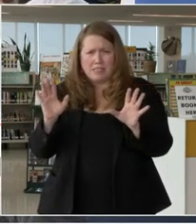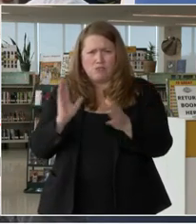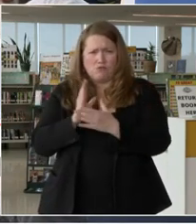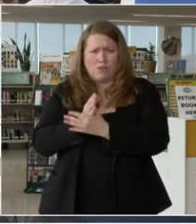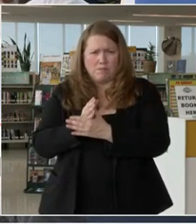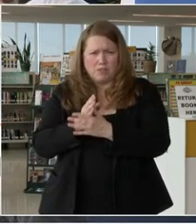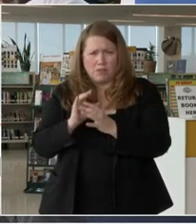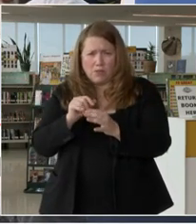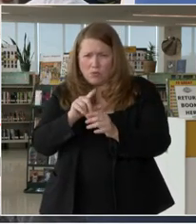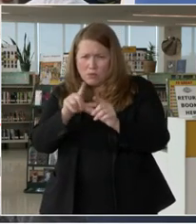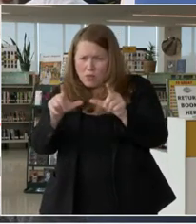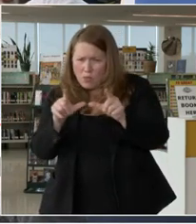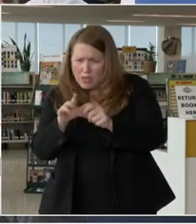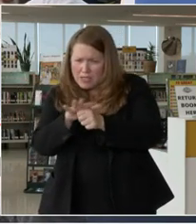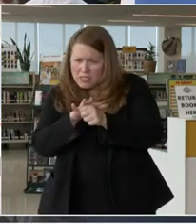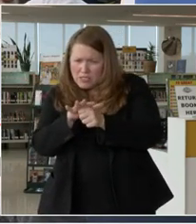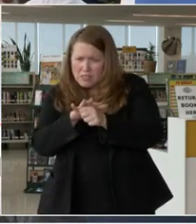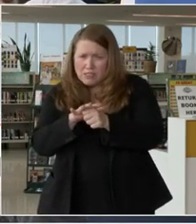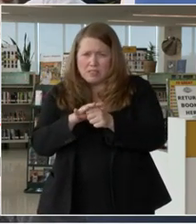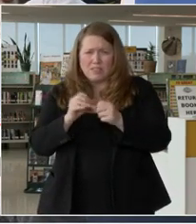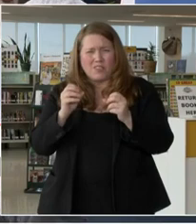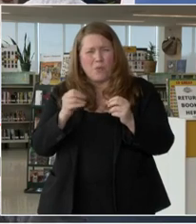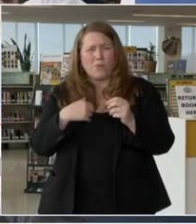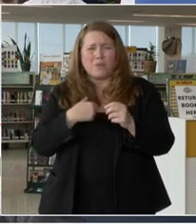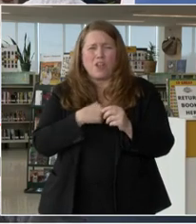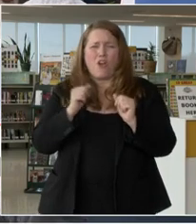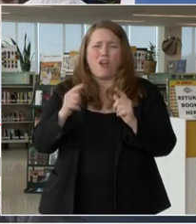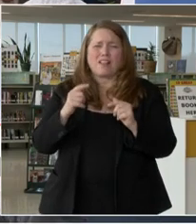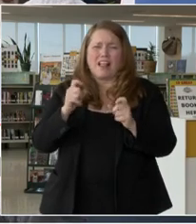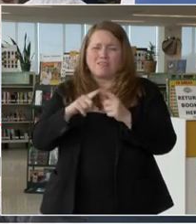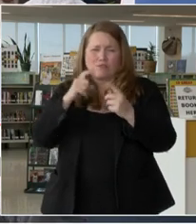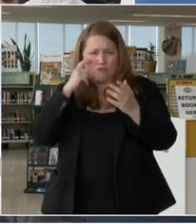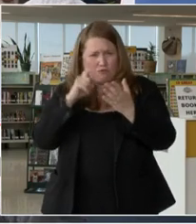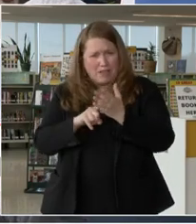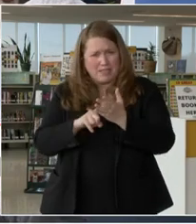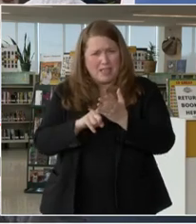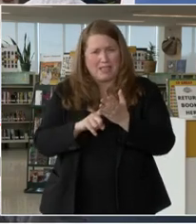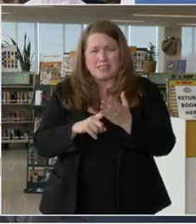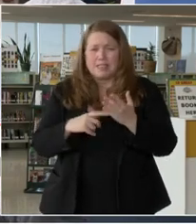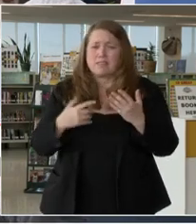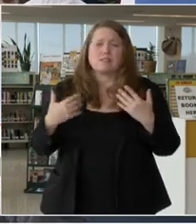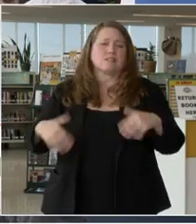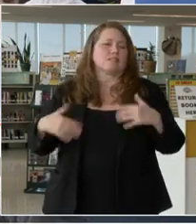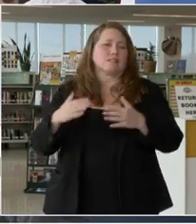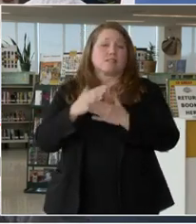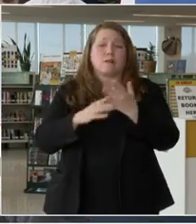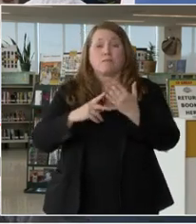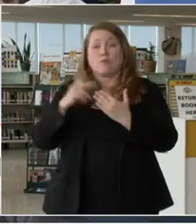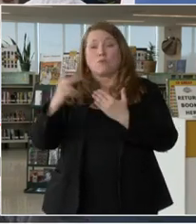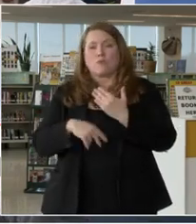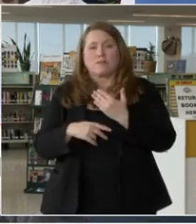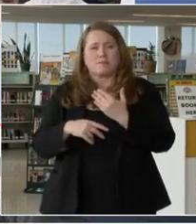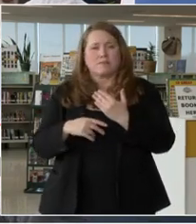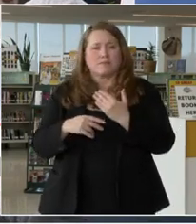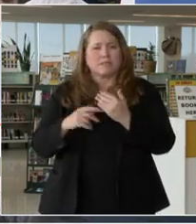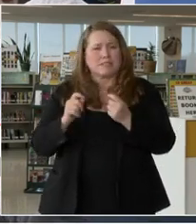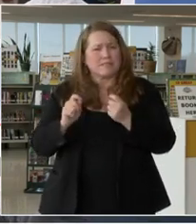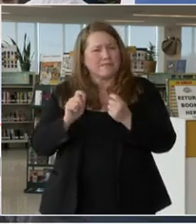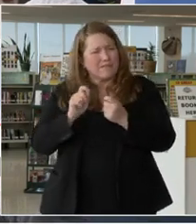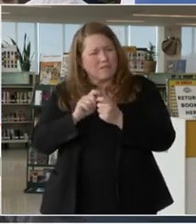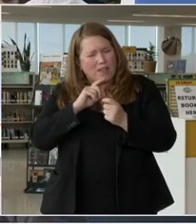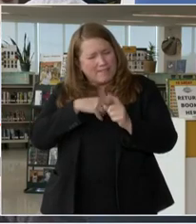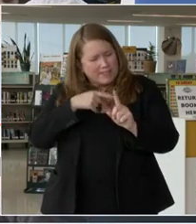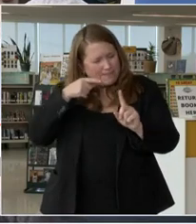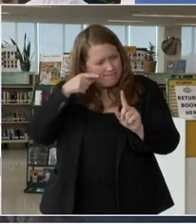those locations as well. So what we all have to recognize is some of these programs are acute and focus on